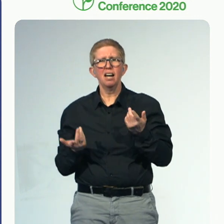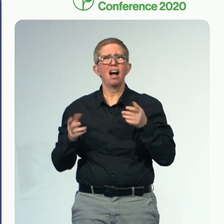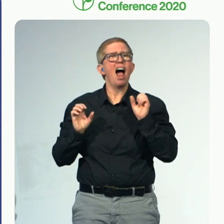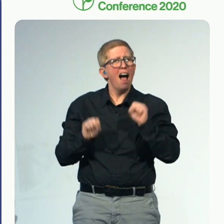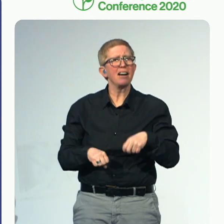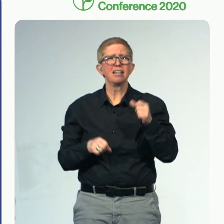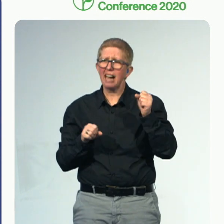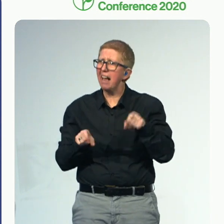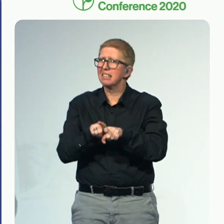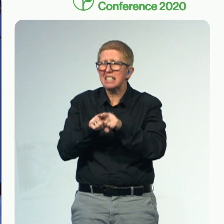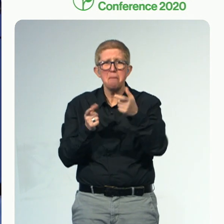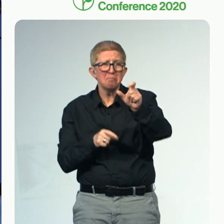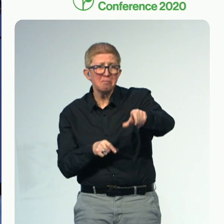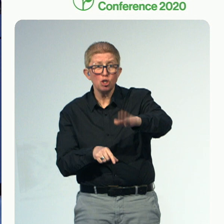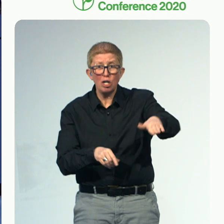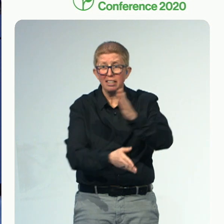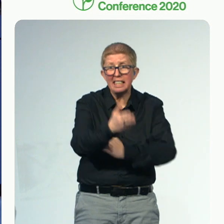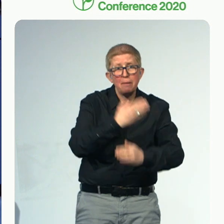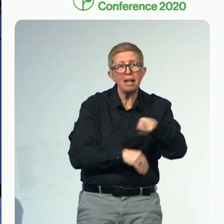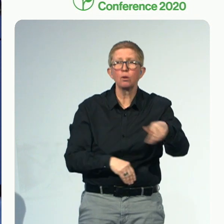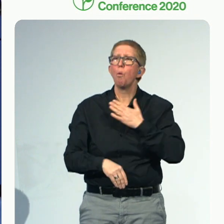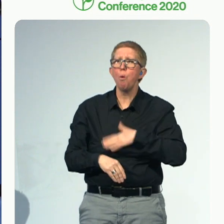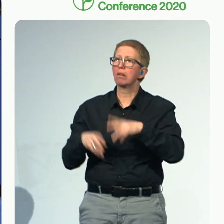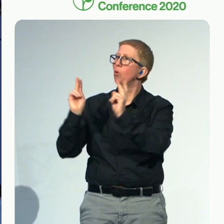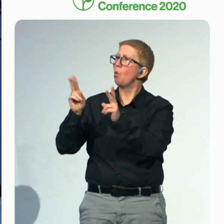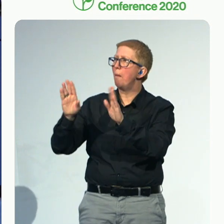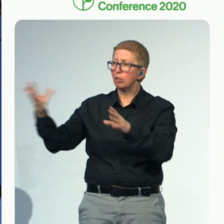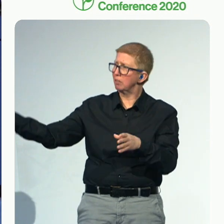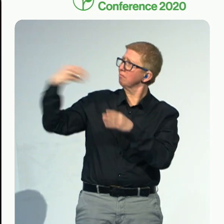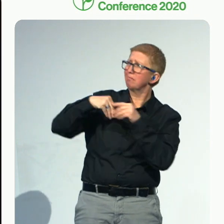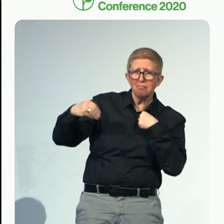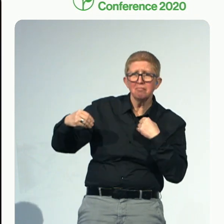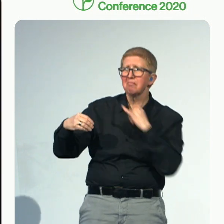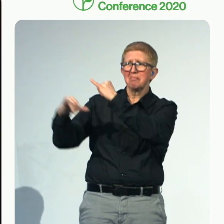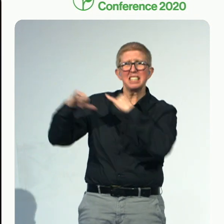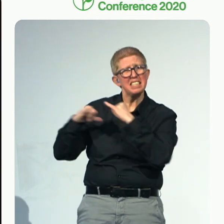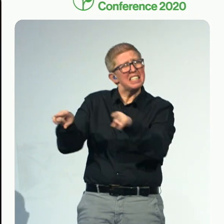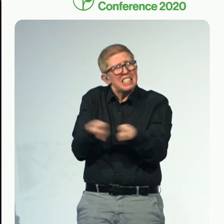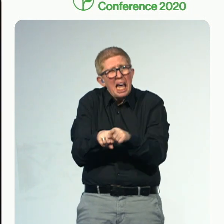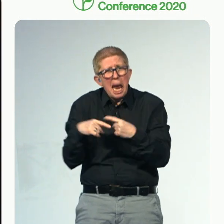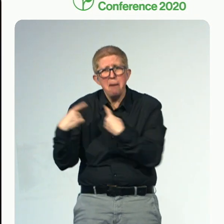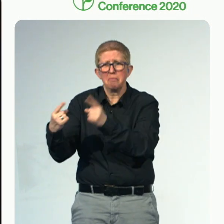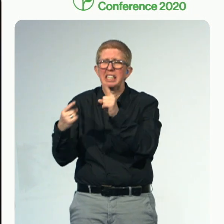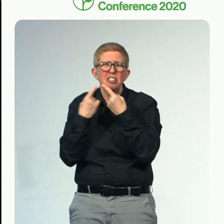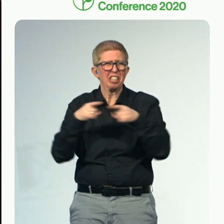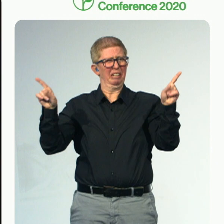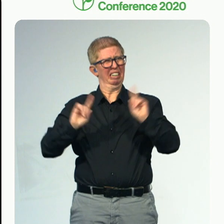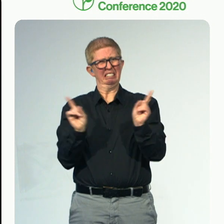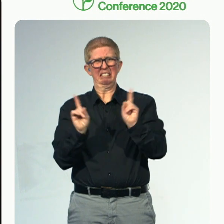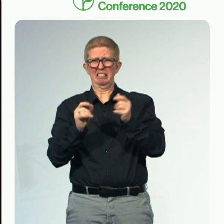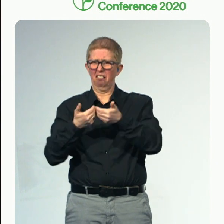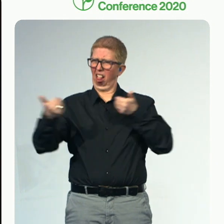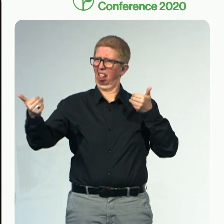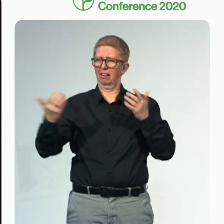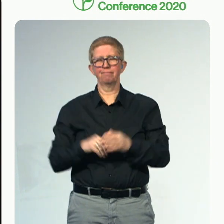children without disabilities. I completely agree. I think this capability approach is one of the biggest resources we have,